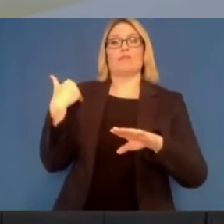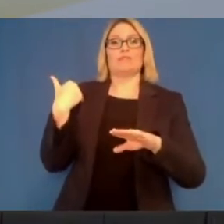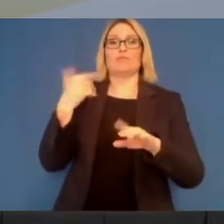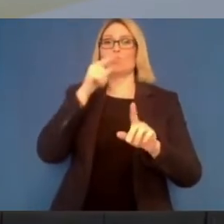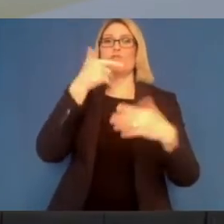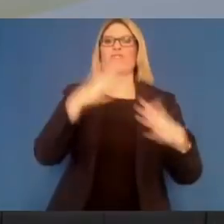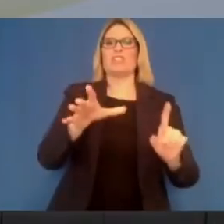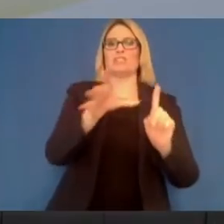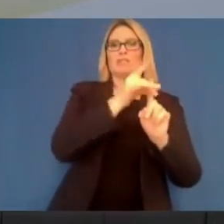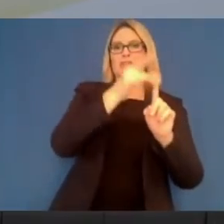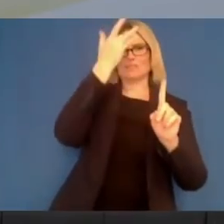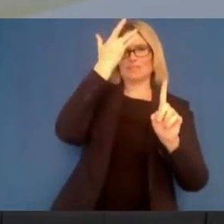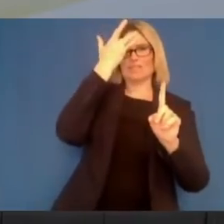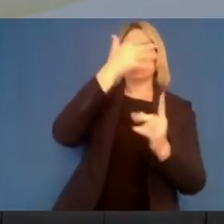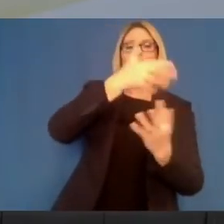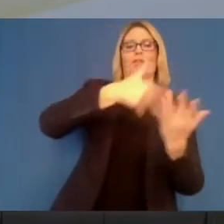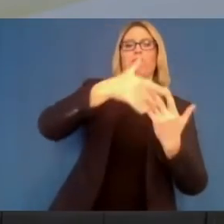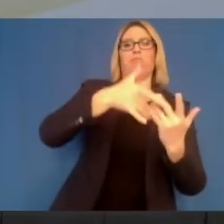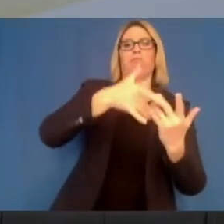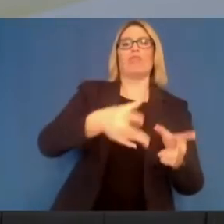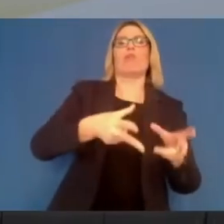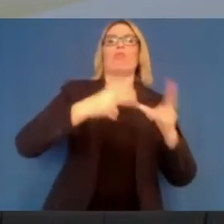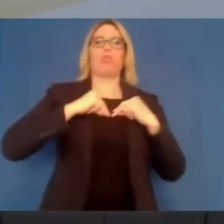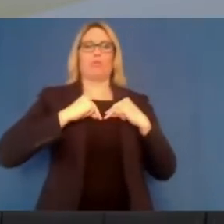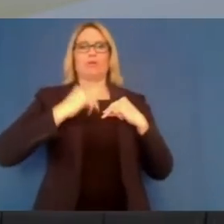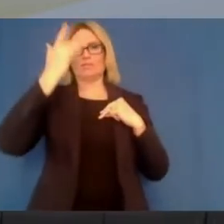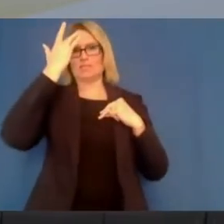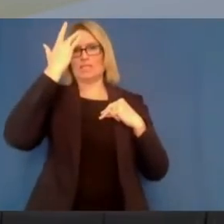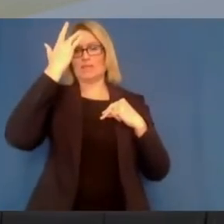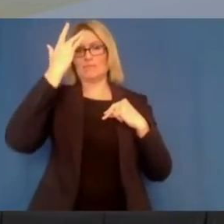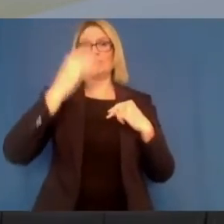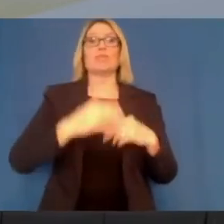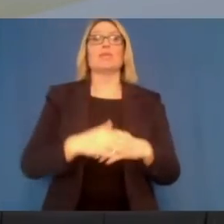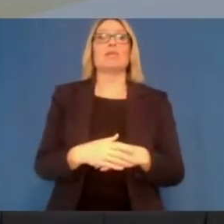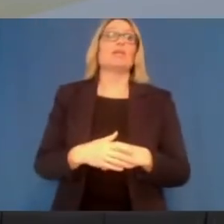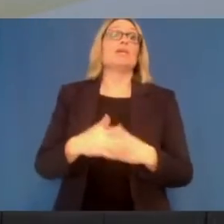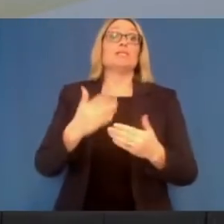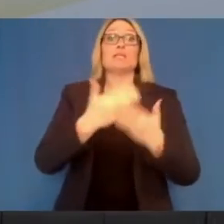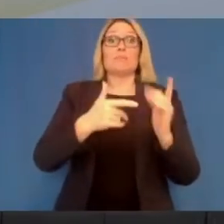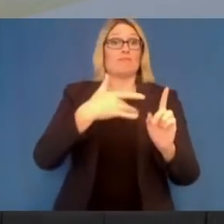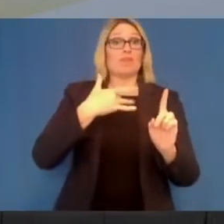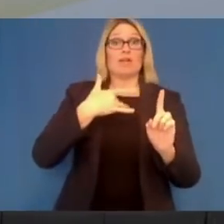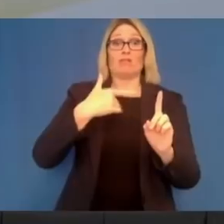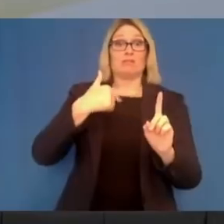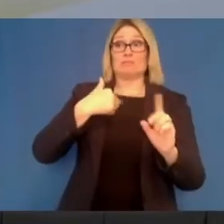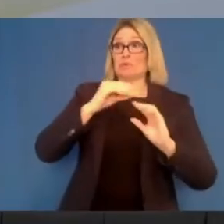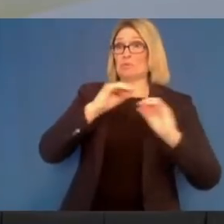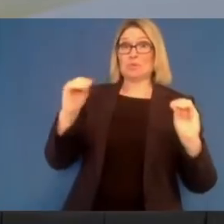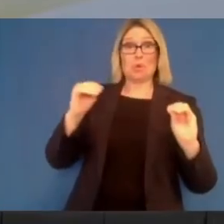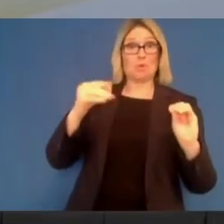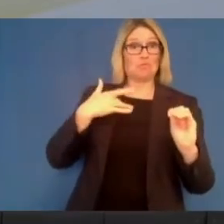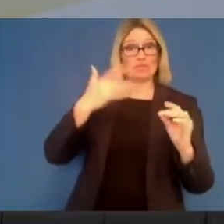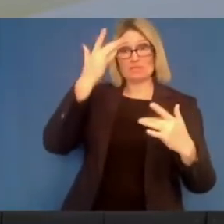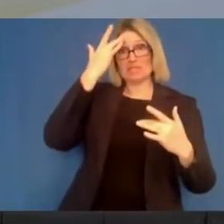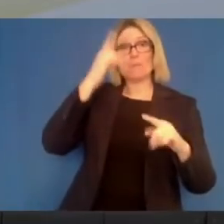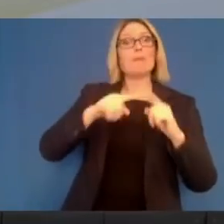have been, even if they did not have symptoms, they have been tested as a result of